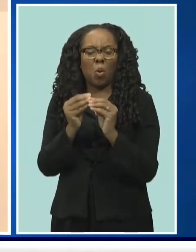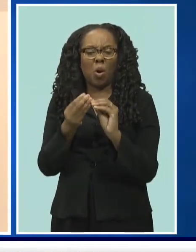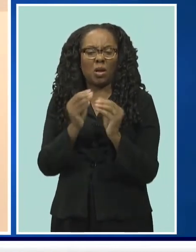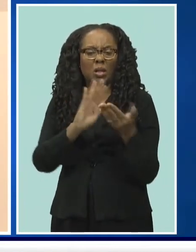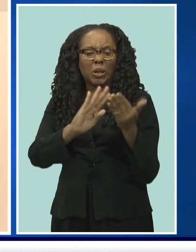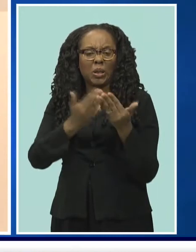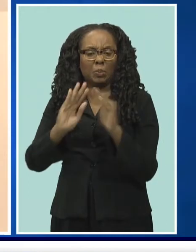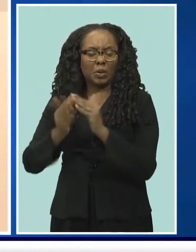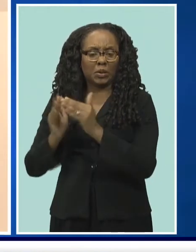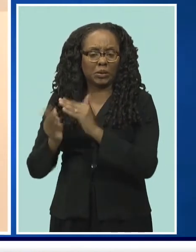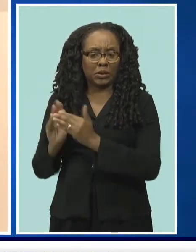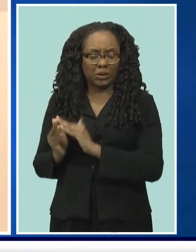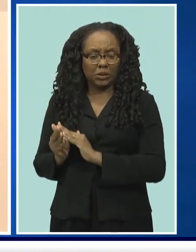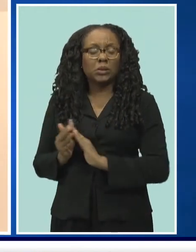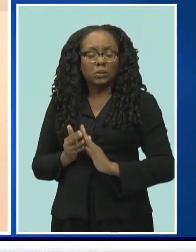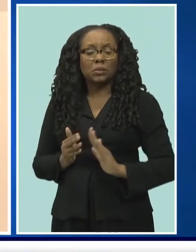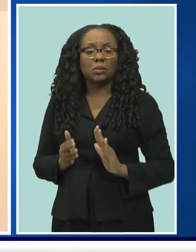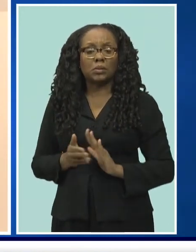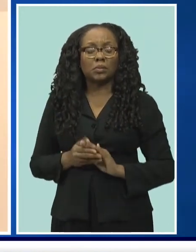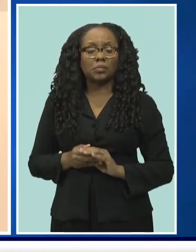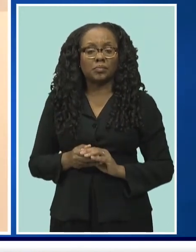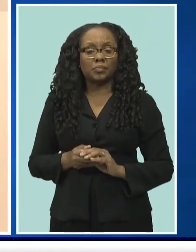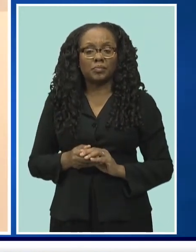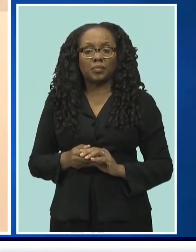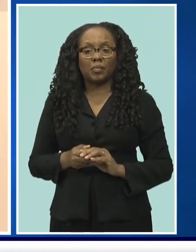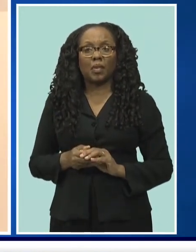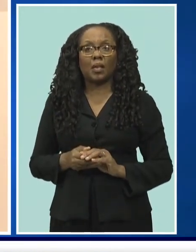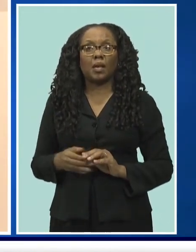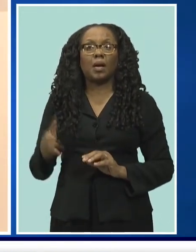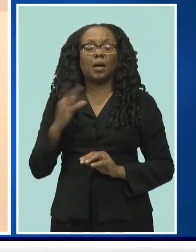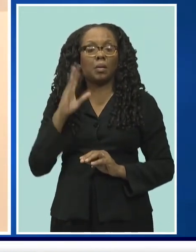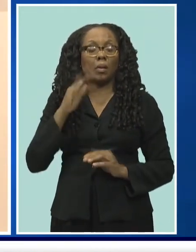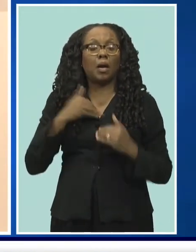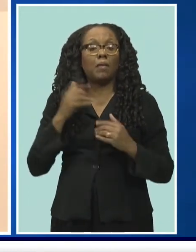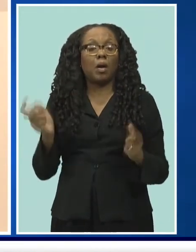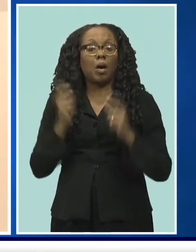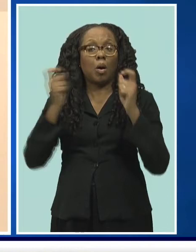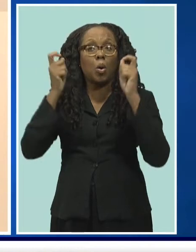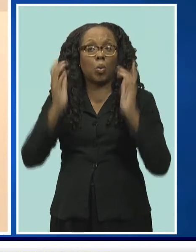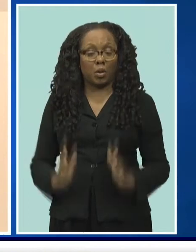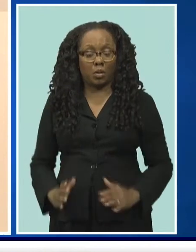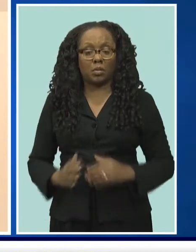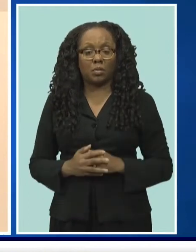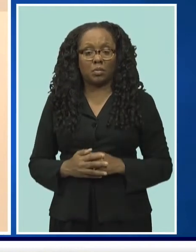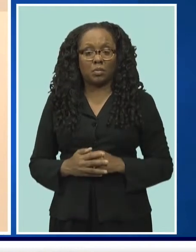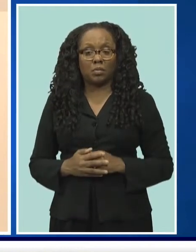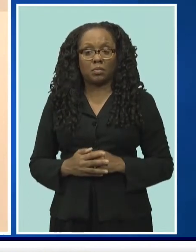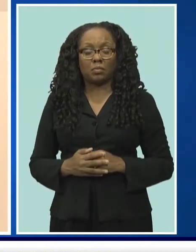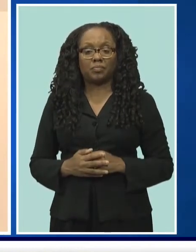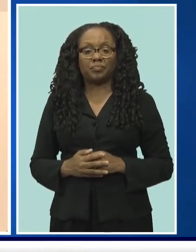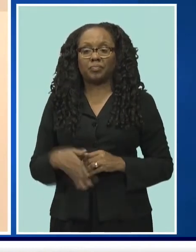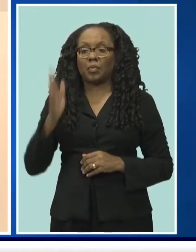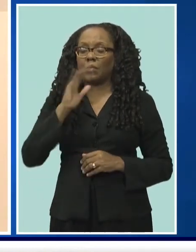end, as I indicated, in a competition of a Junior Calypso Monarch. We will not this year, unfortunately, be having